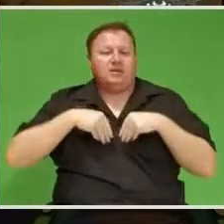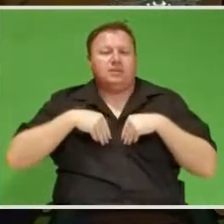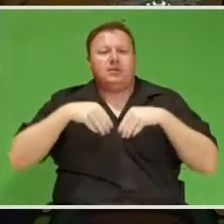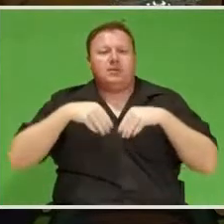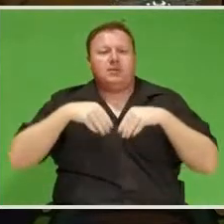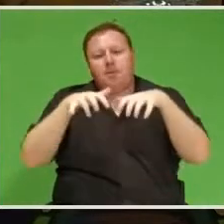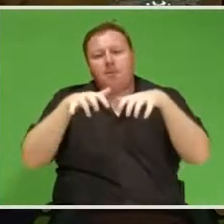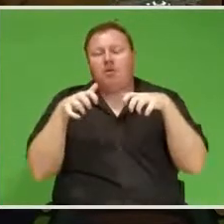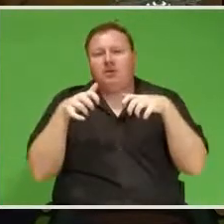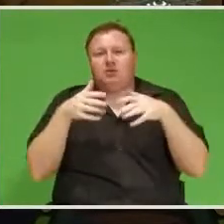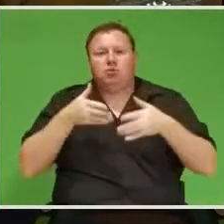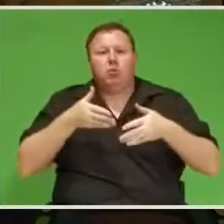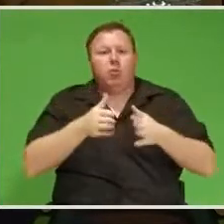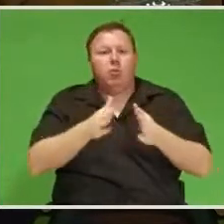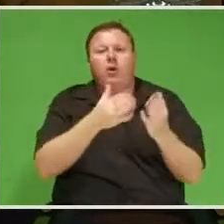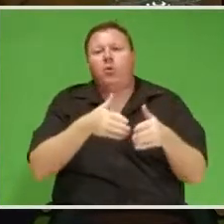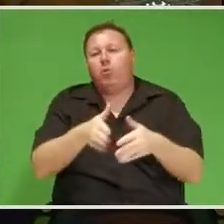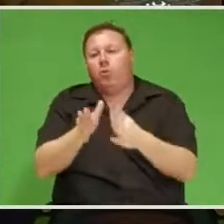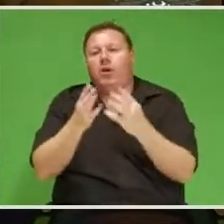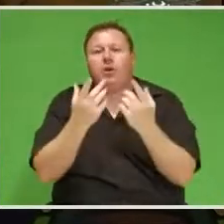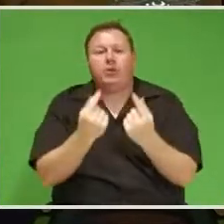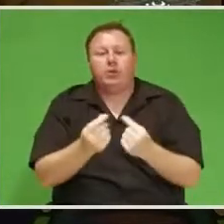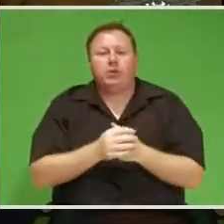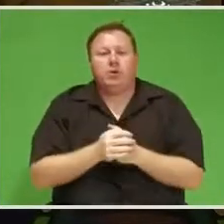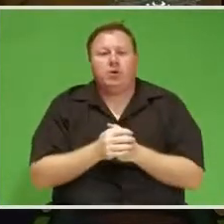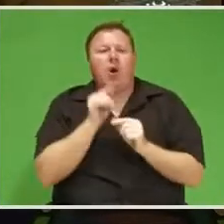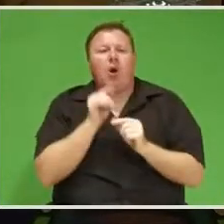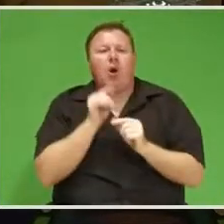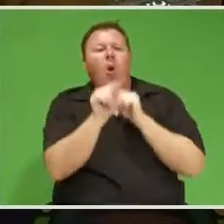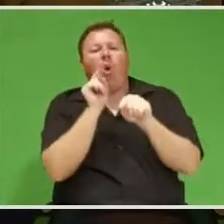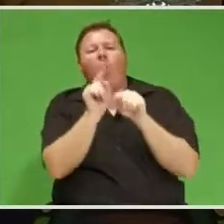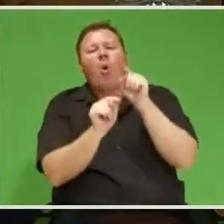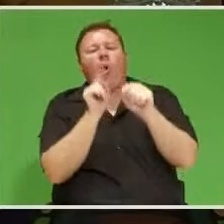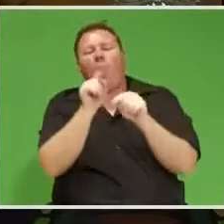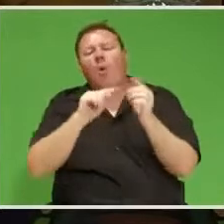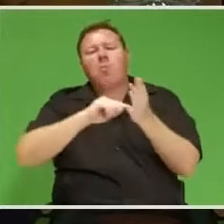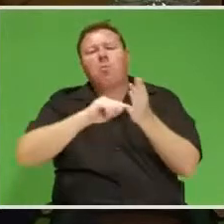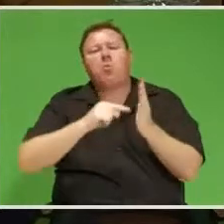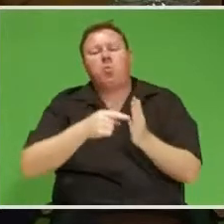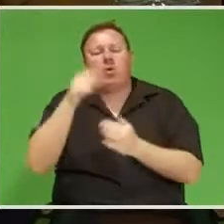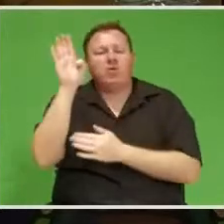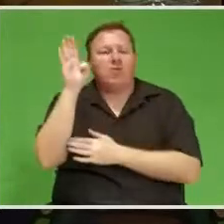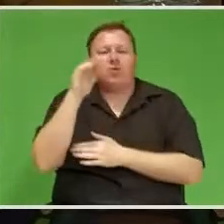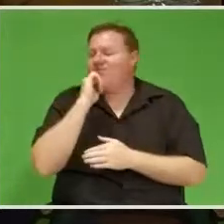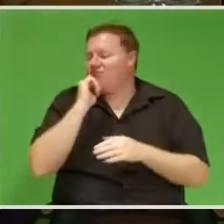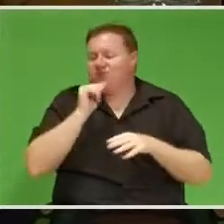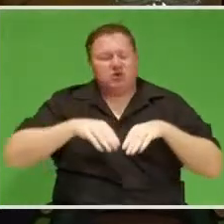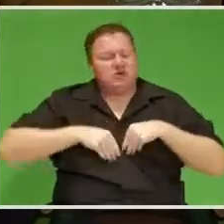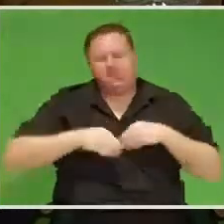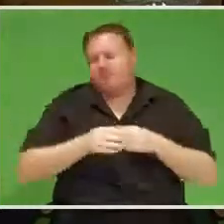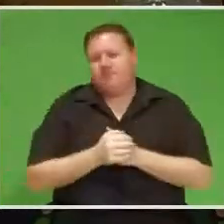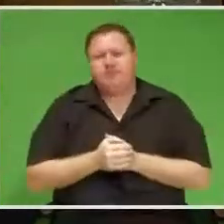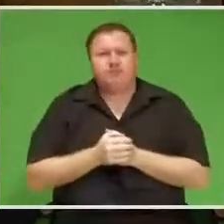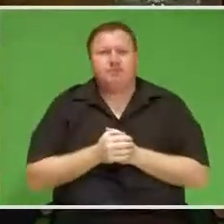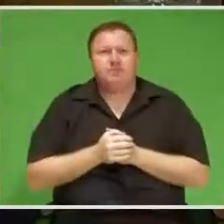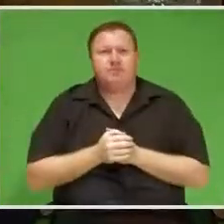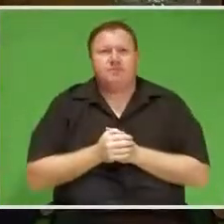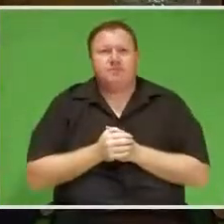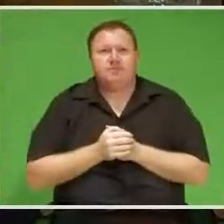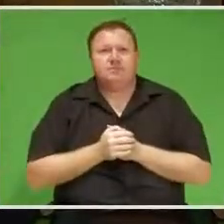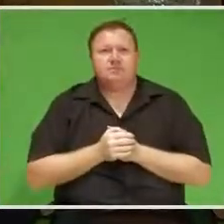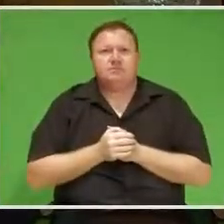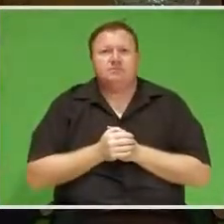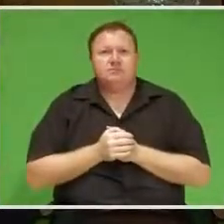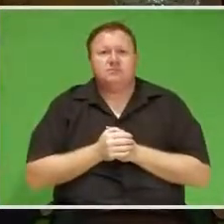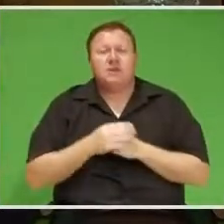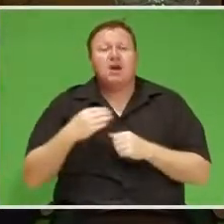or privilege. Spurious points of order are out of order. As members are